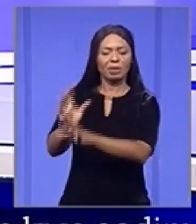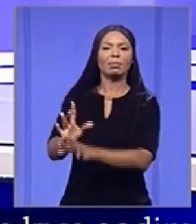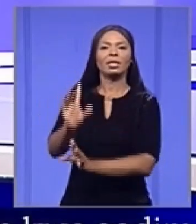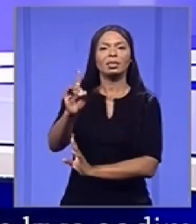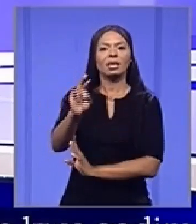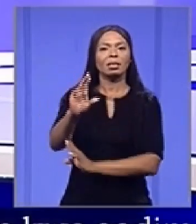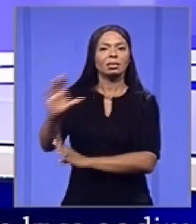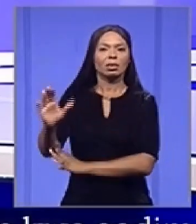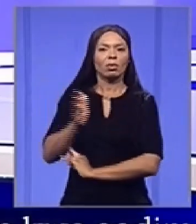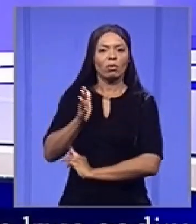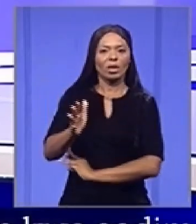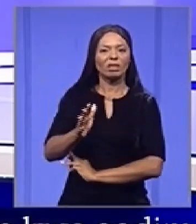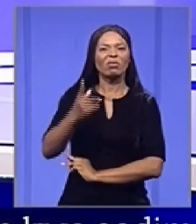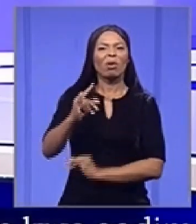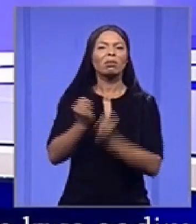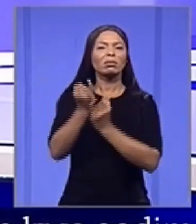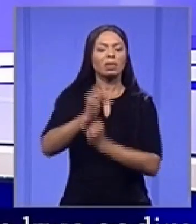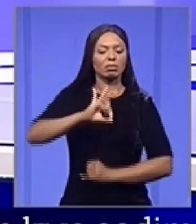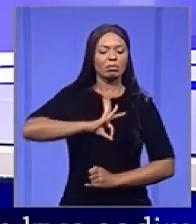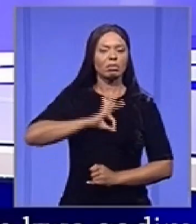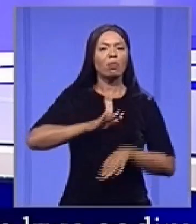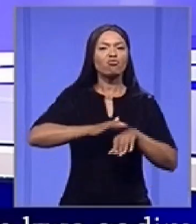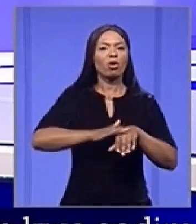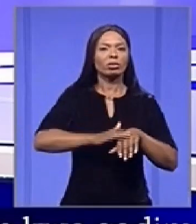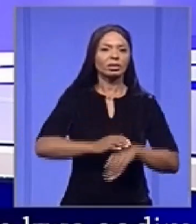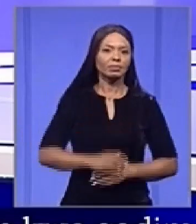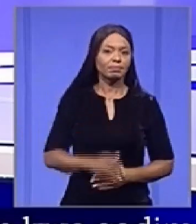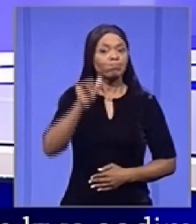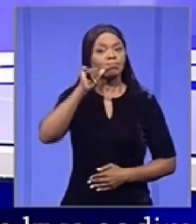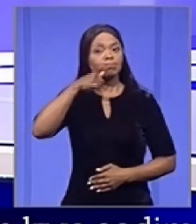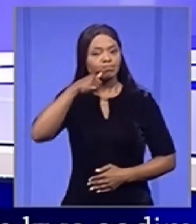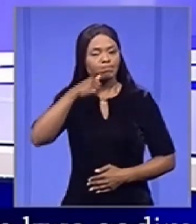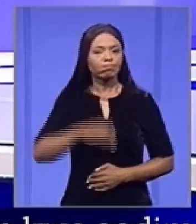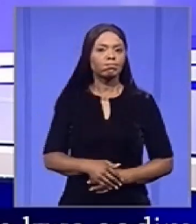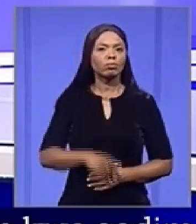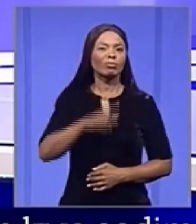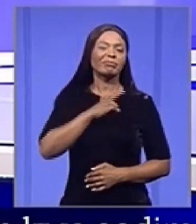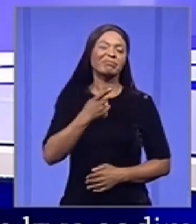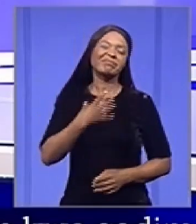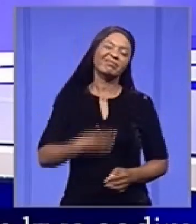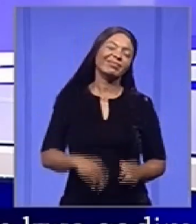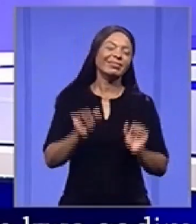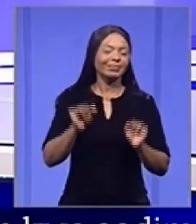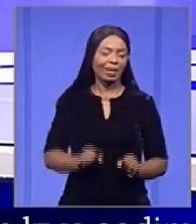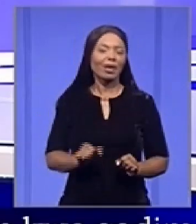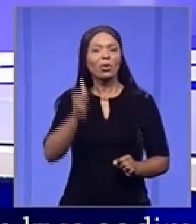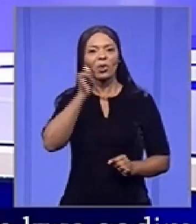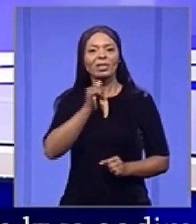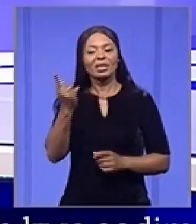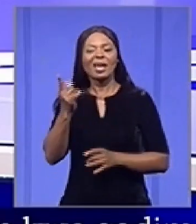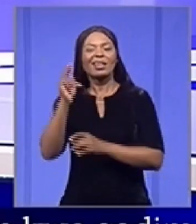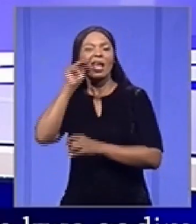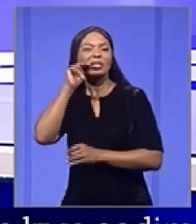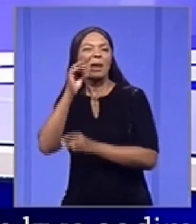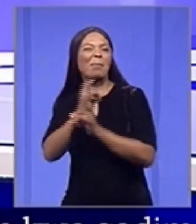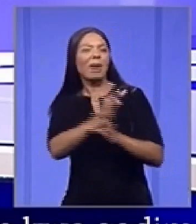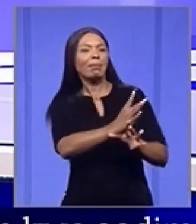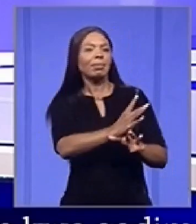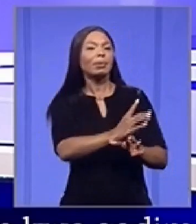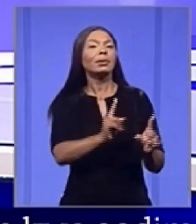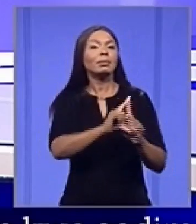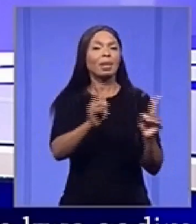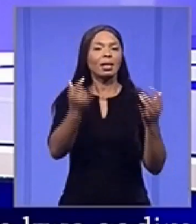mo motshamekong wa medal wa bronze ka moso. Ntle le go kgoberega marapo moraga go latlhegelwa kgatlhanong le Nigeria mo sekamba kgaola kgang,